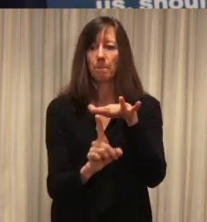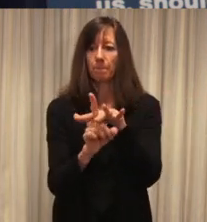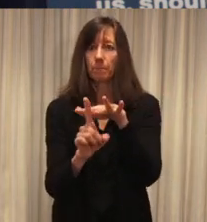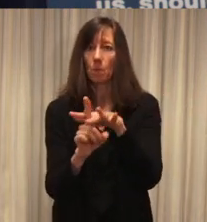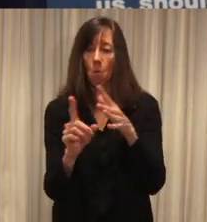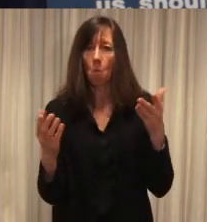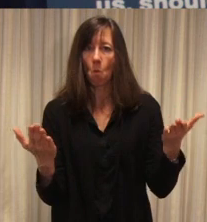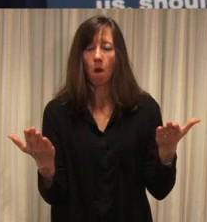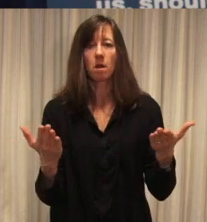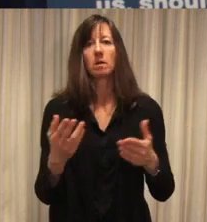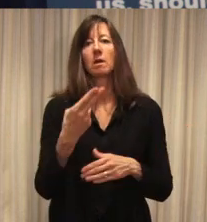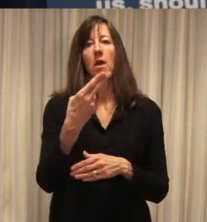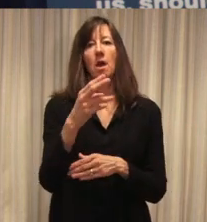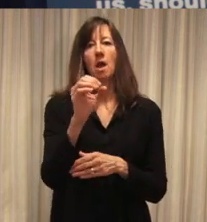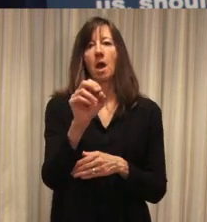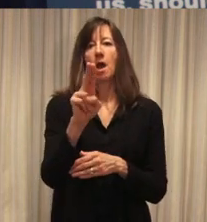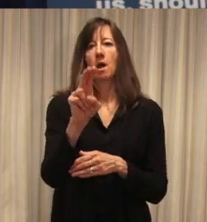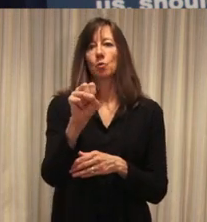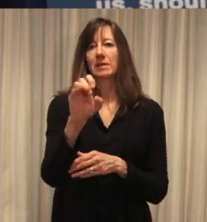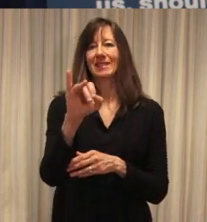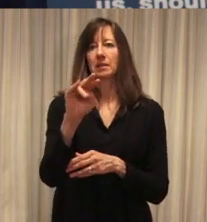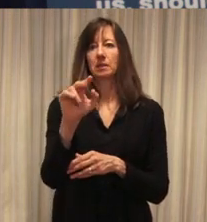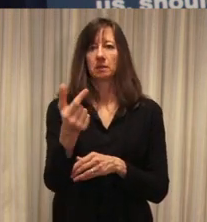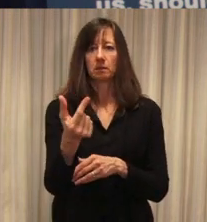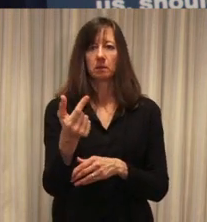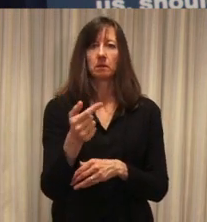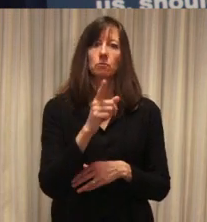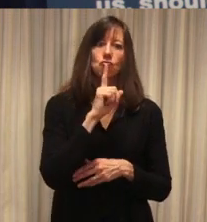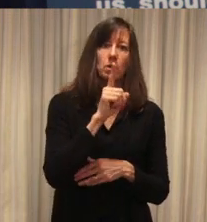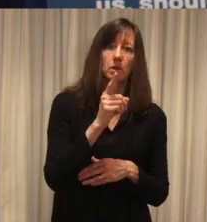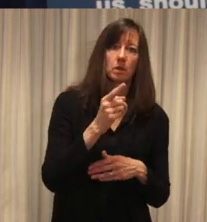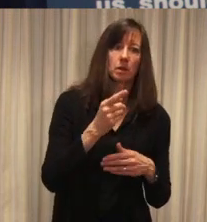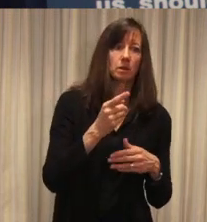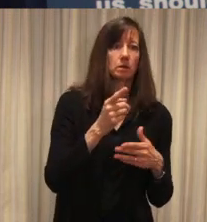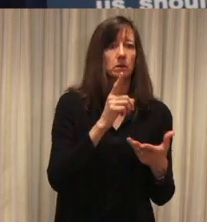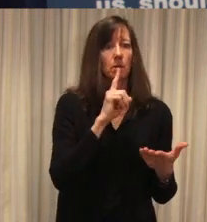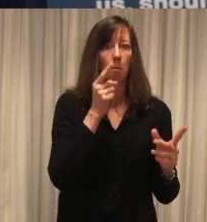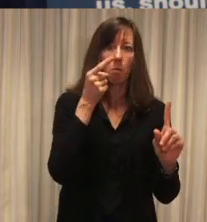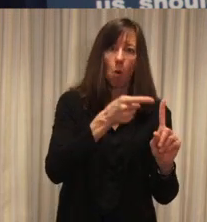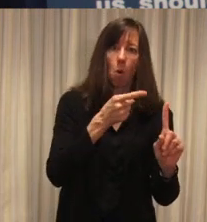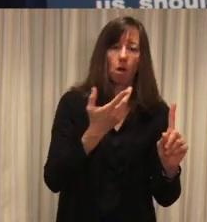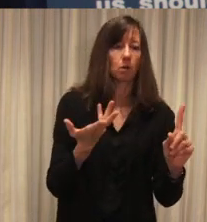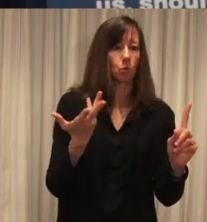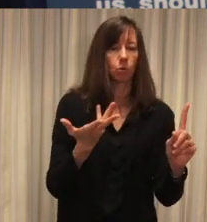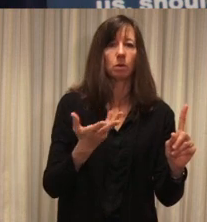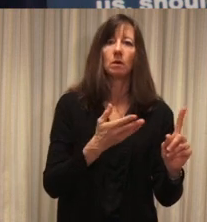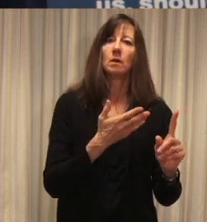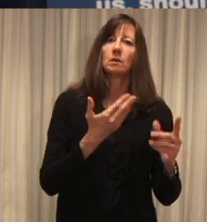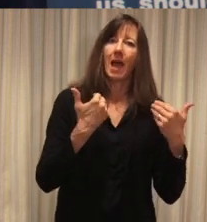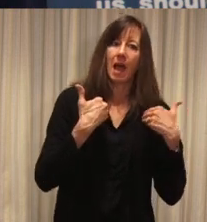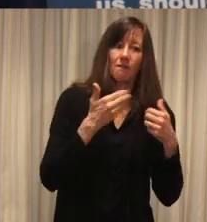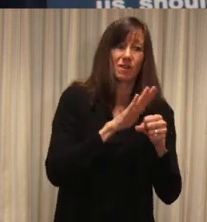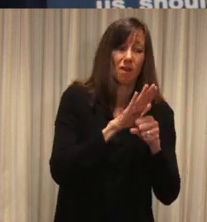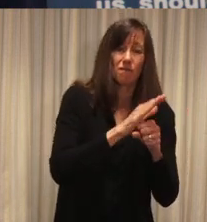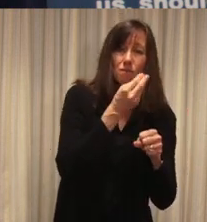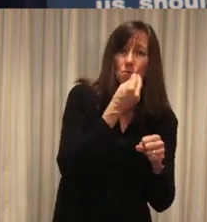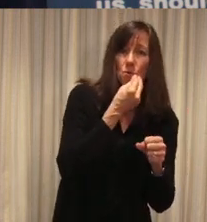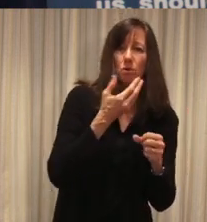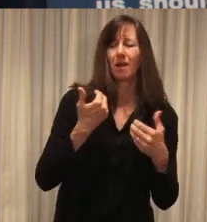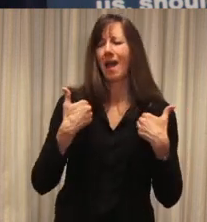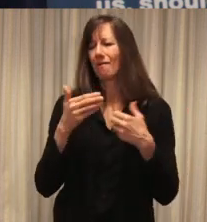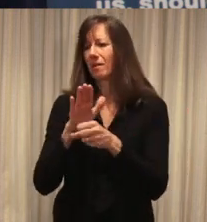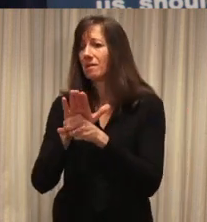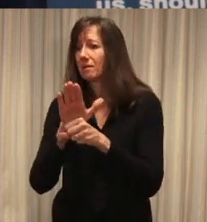the end of the day, having food, having shelter are the most necessary